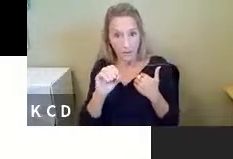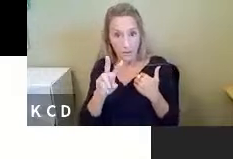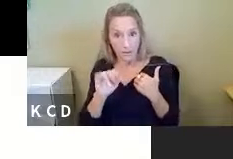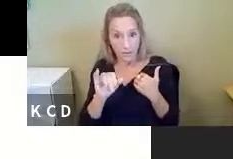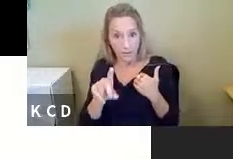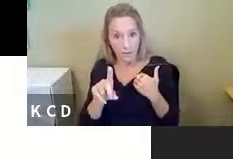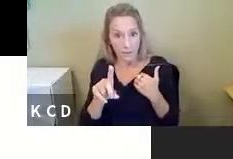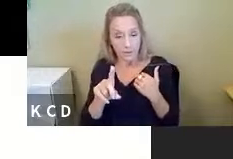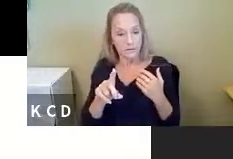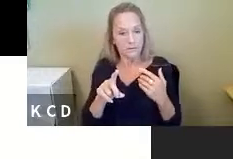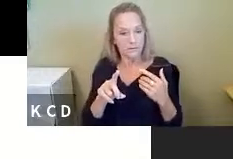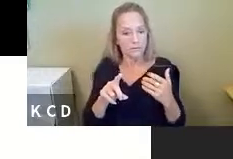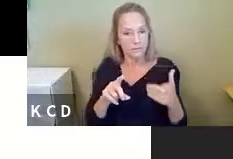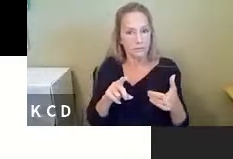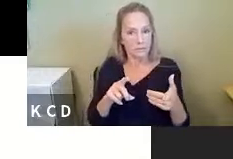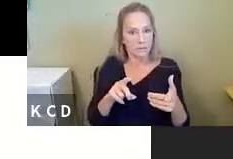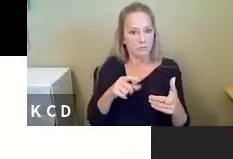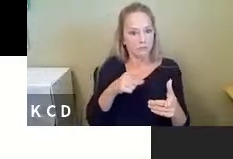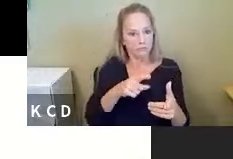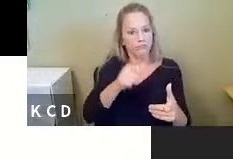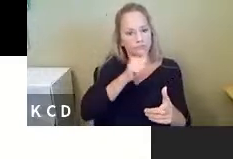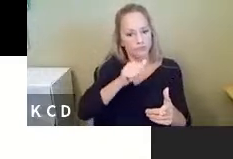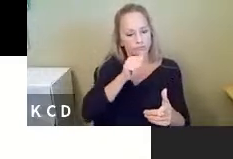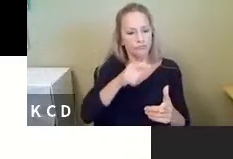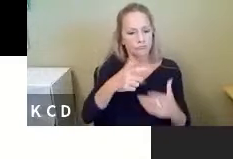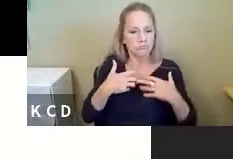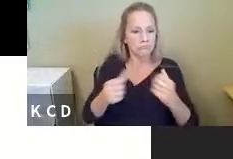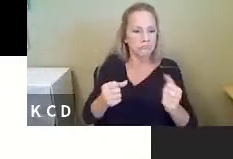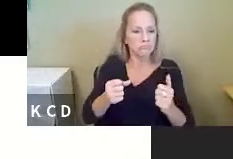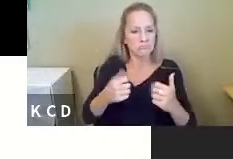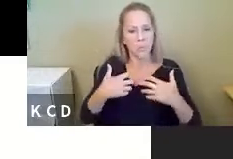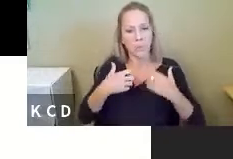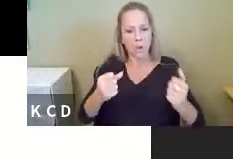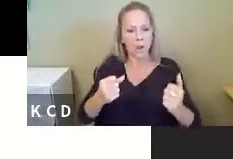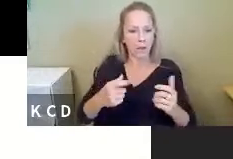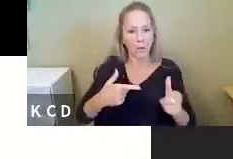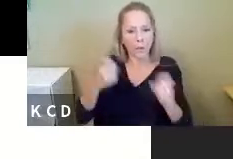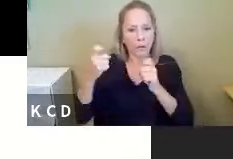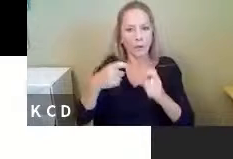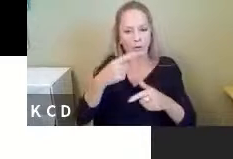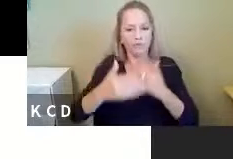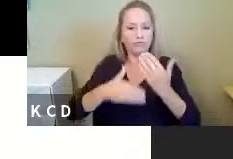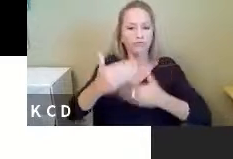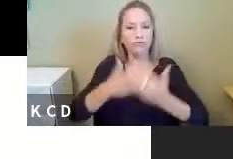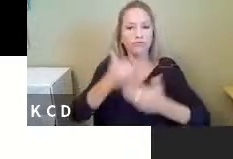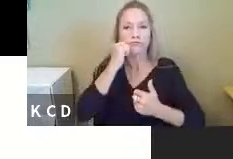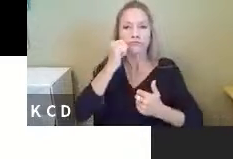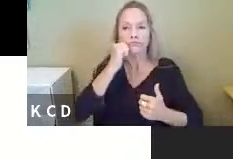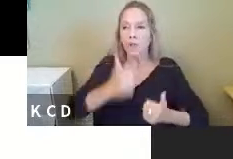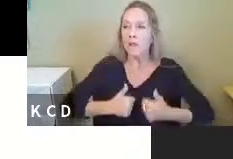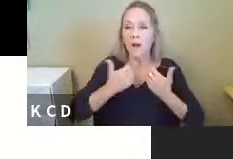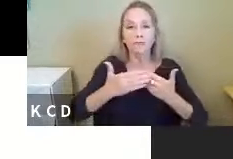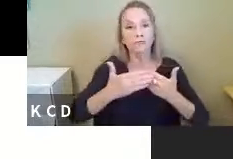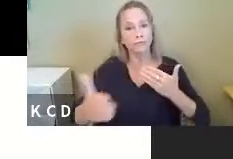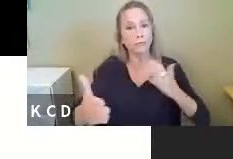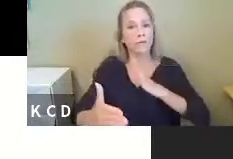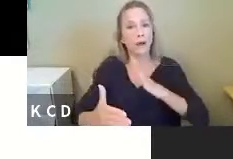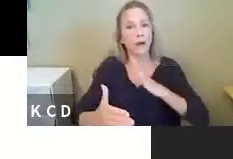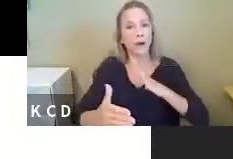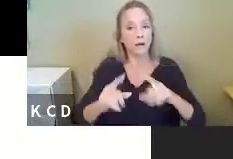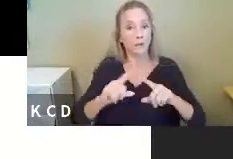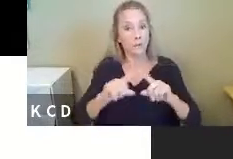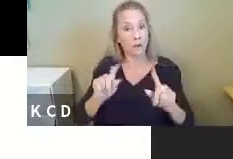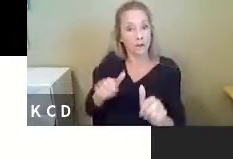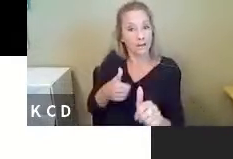that they're resilient, they'll get over it quickly, and they'll just get on. And this is an example of just how not